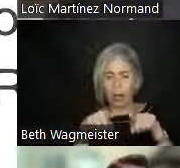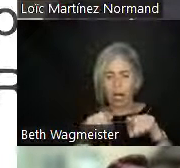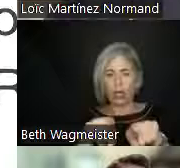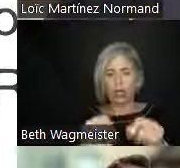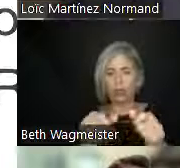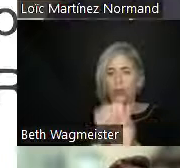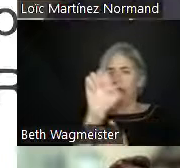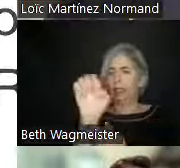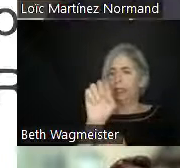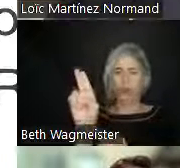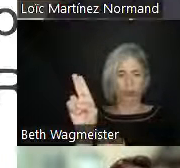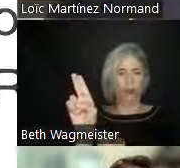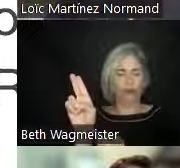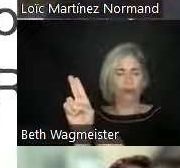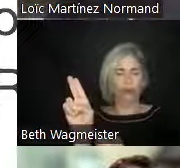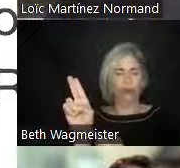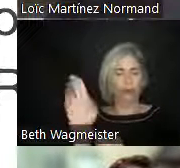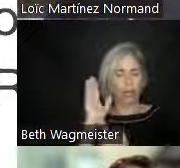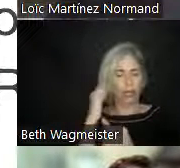EU.